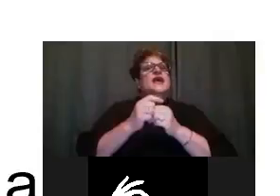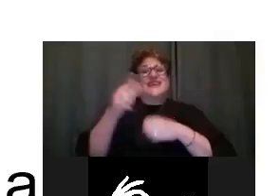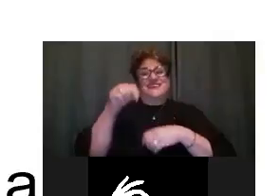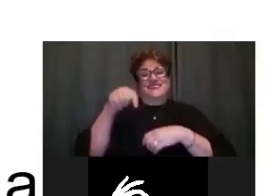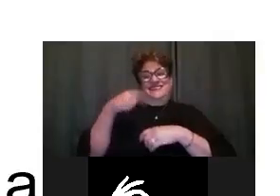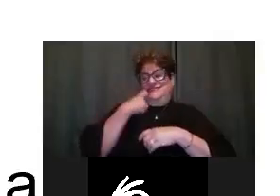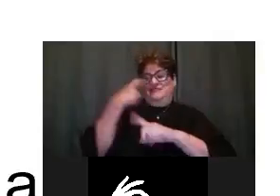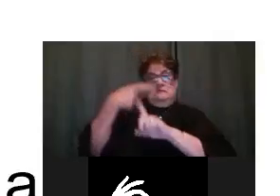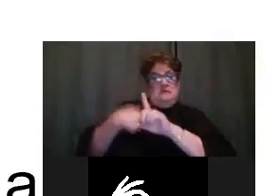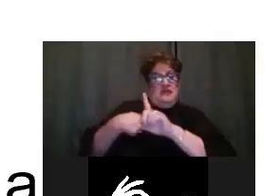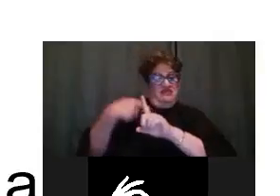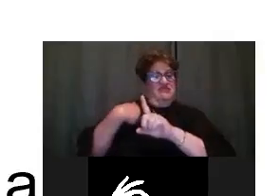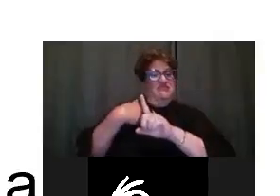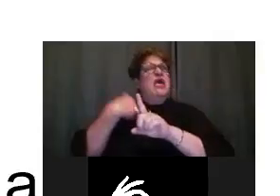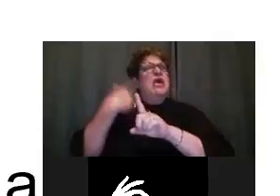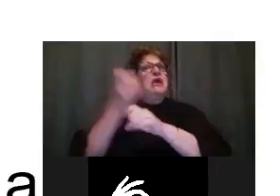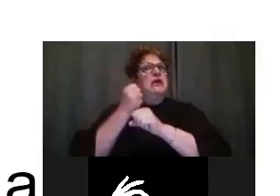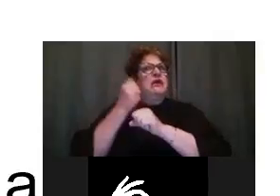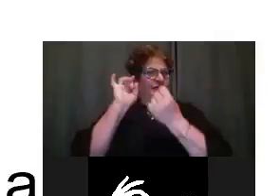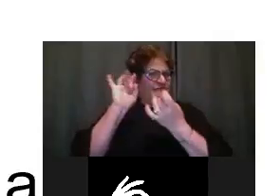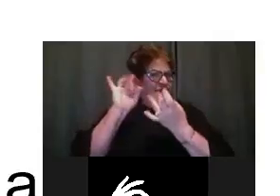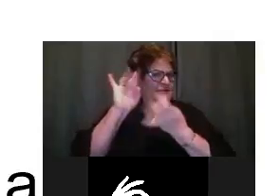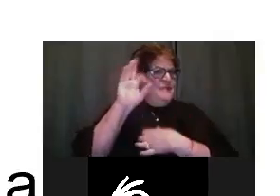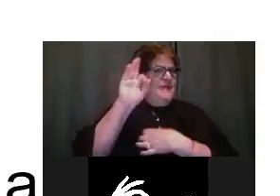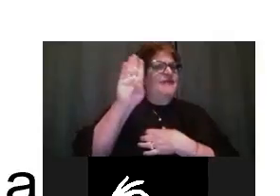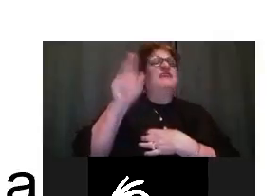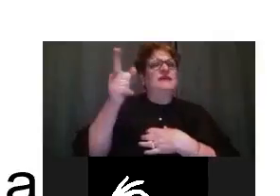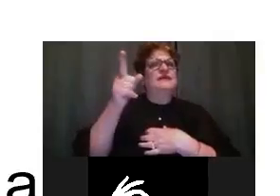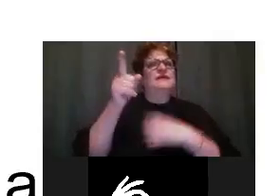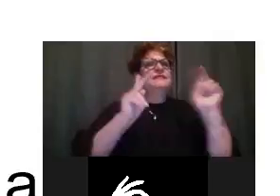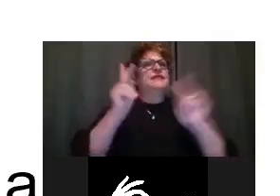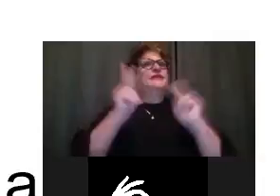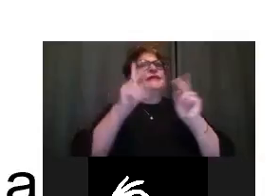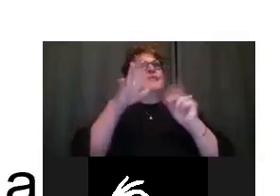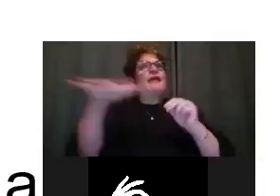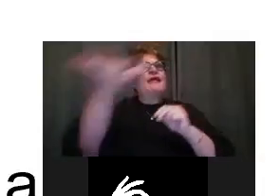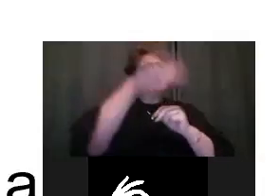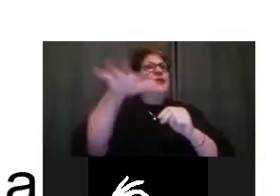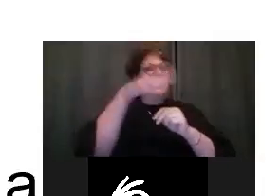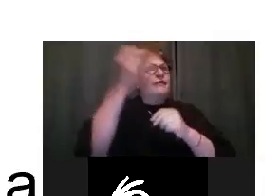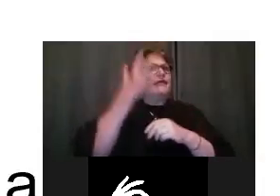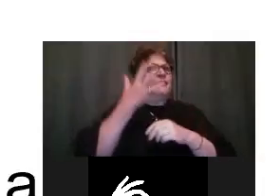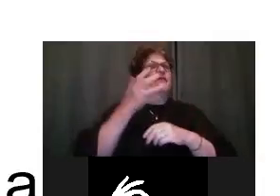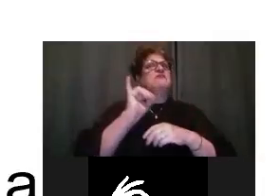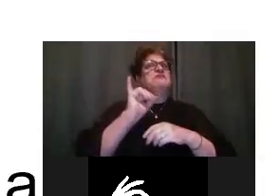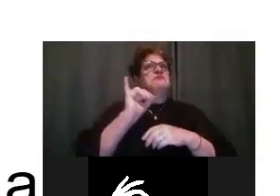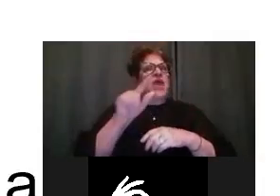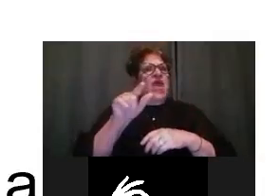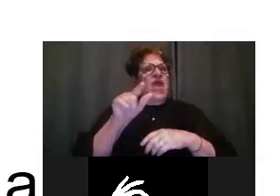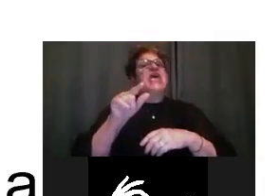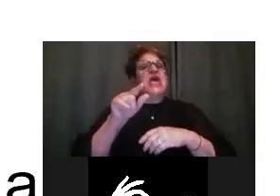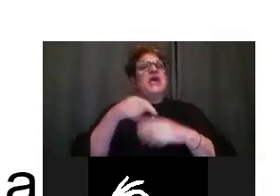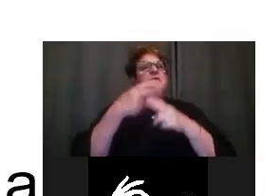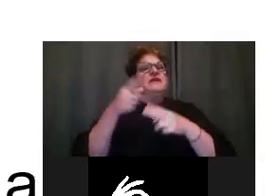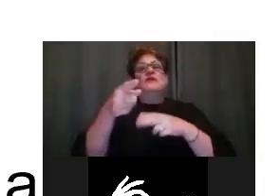feedback that I received from the public is that it was mentioned that the